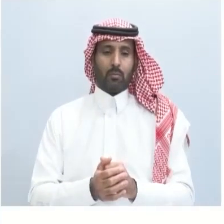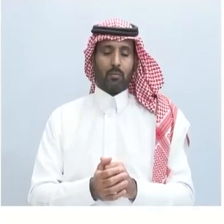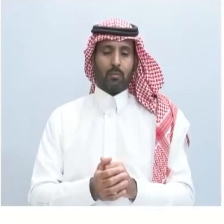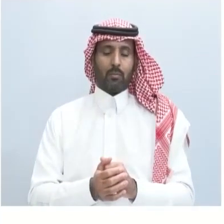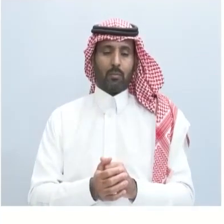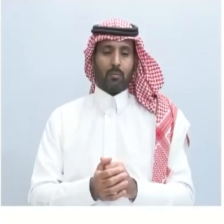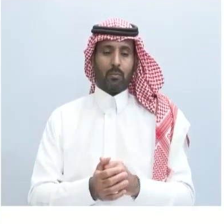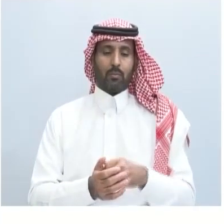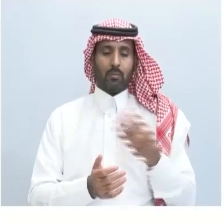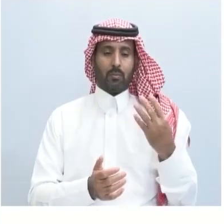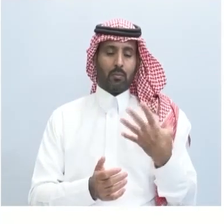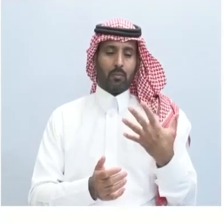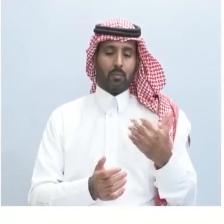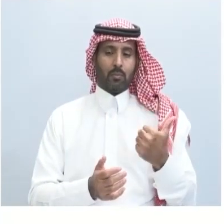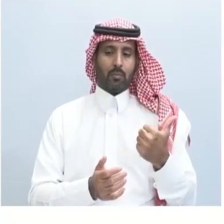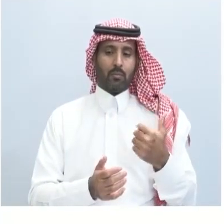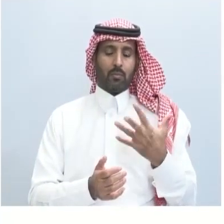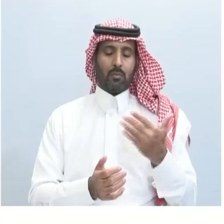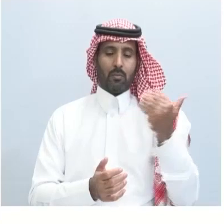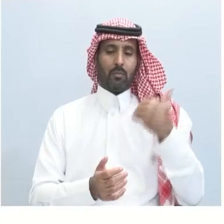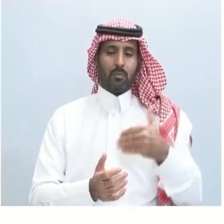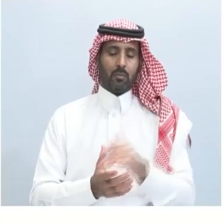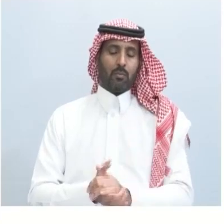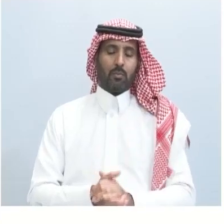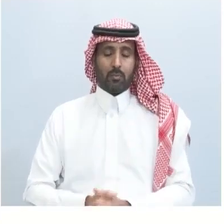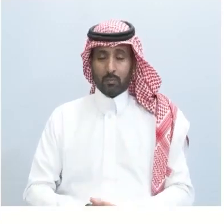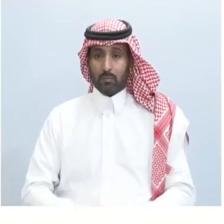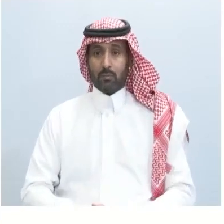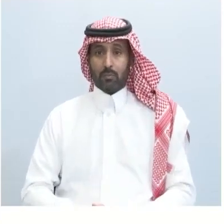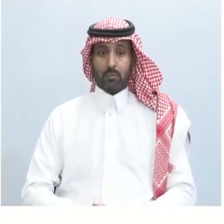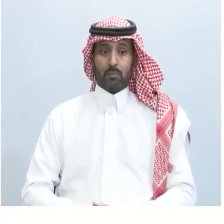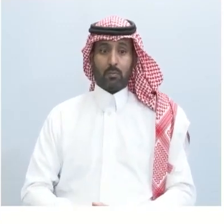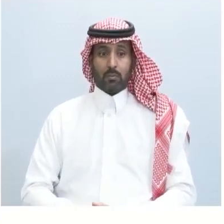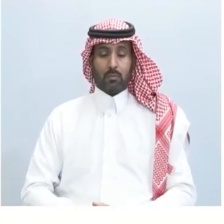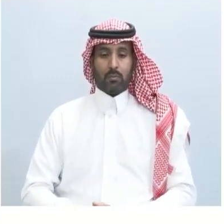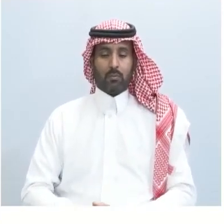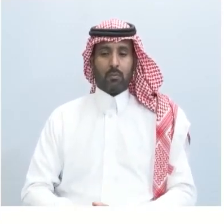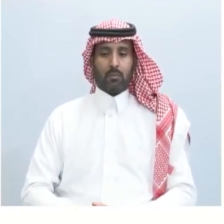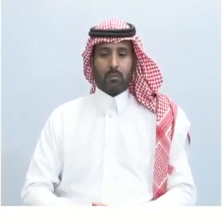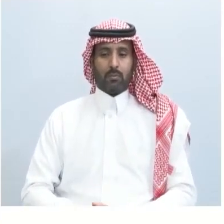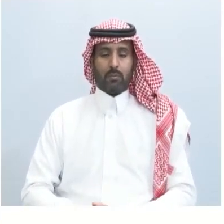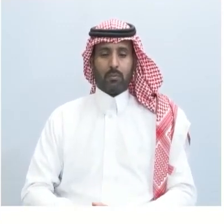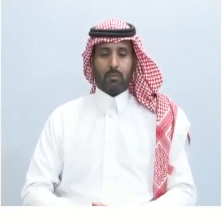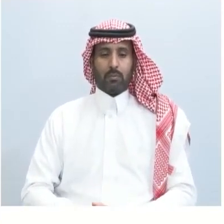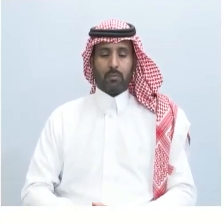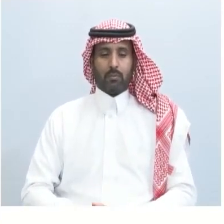So number four, five, and six. Let's listen to this part of the article, then we will be answering each heading.